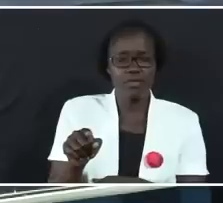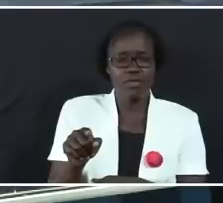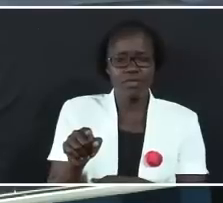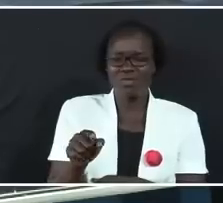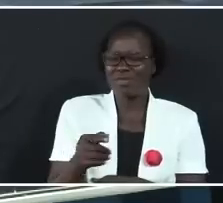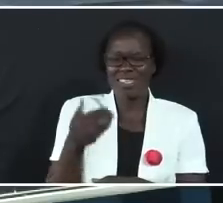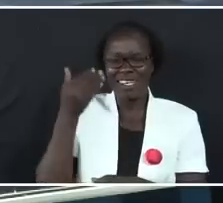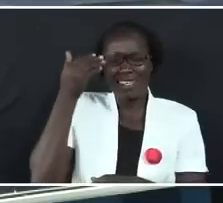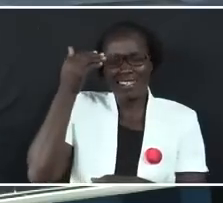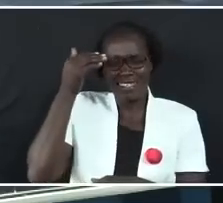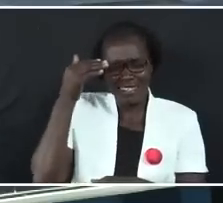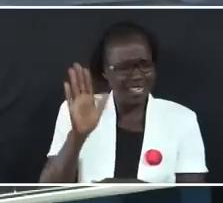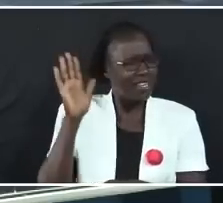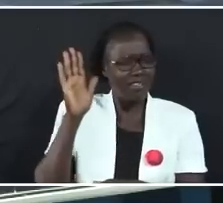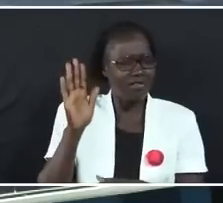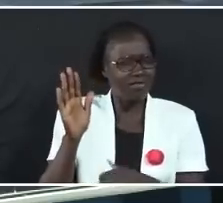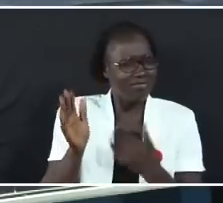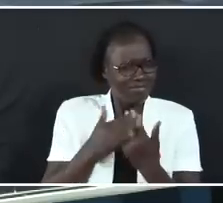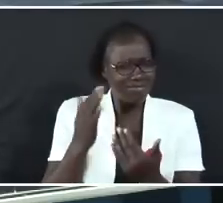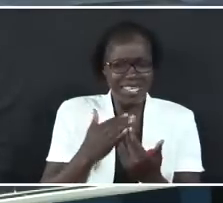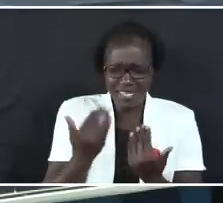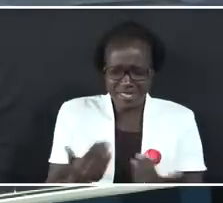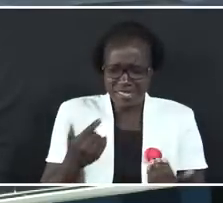We don't care about our children.